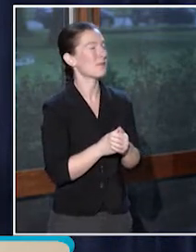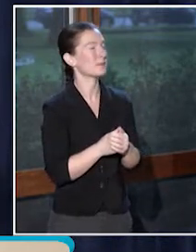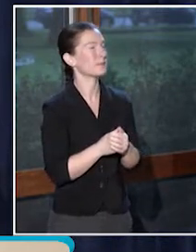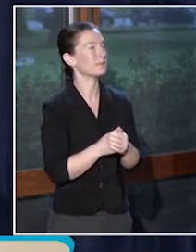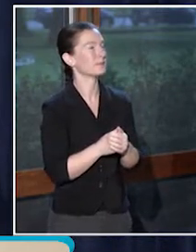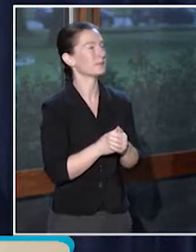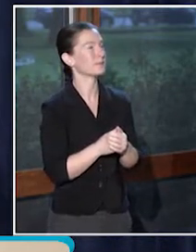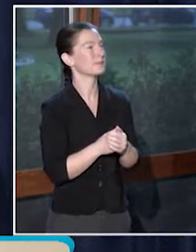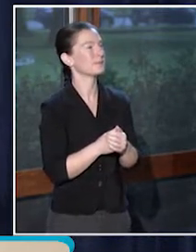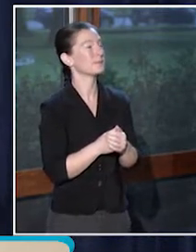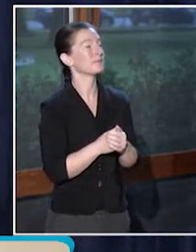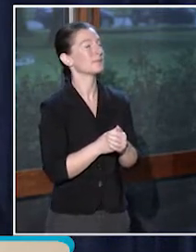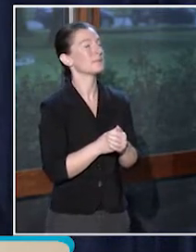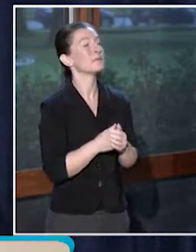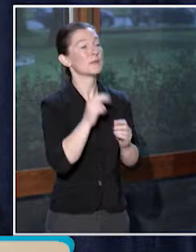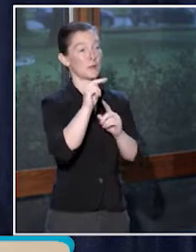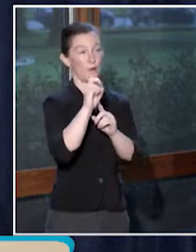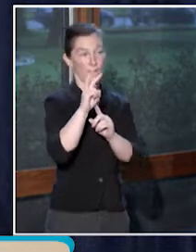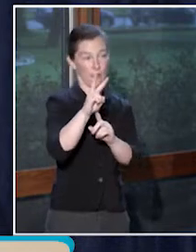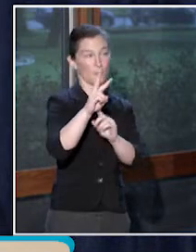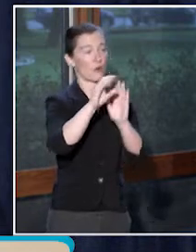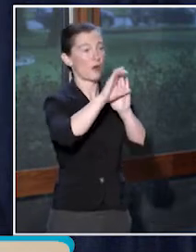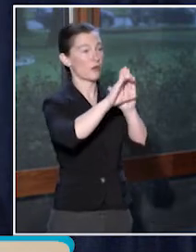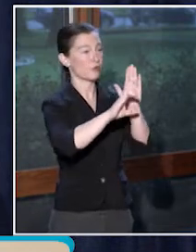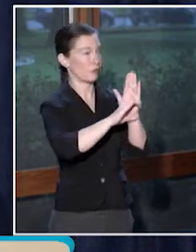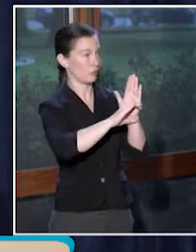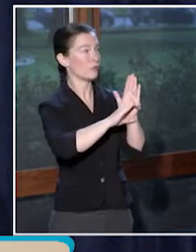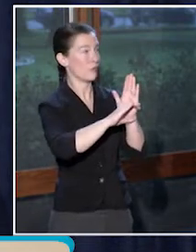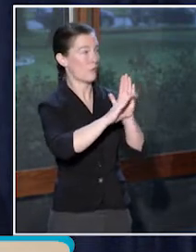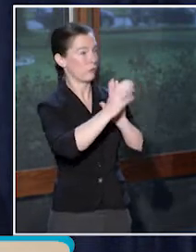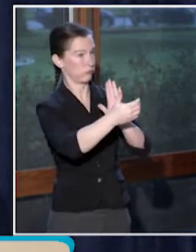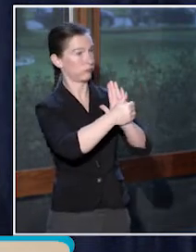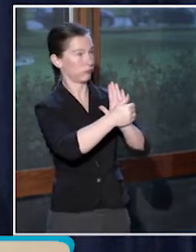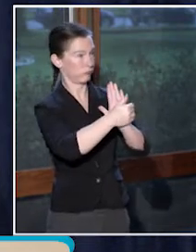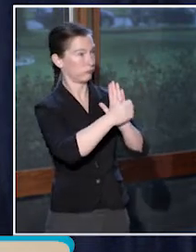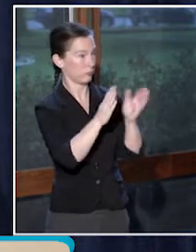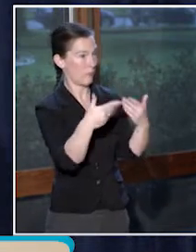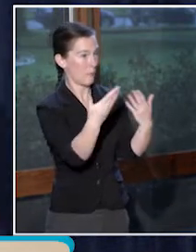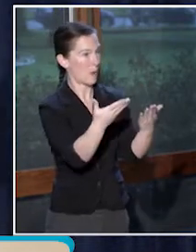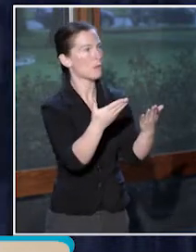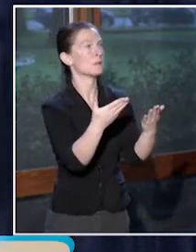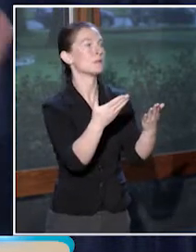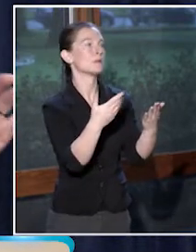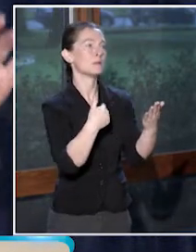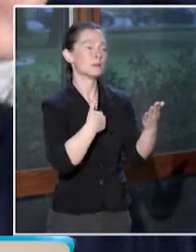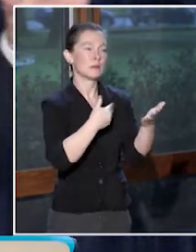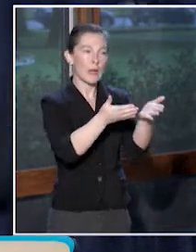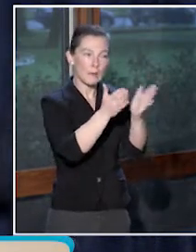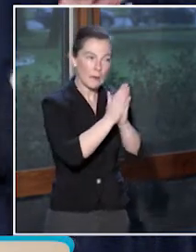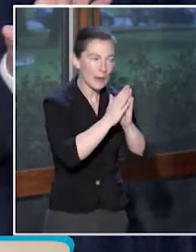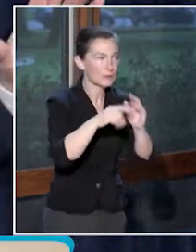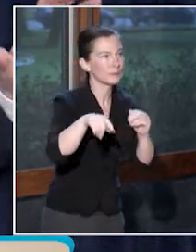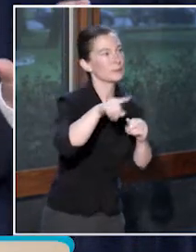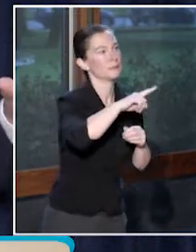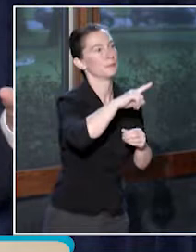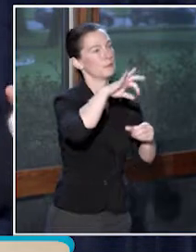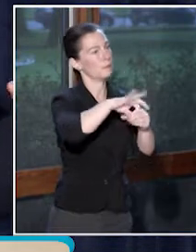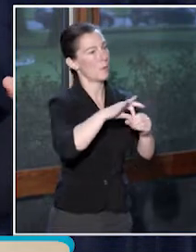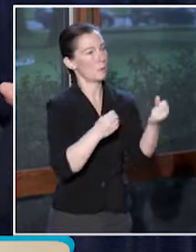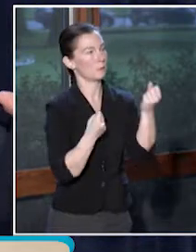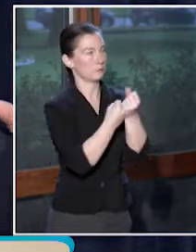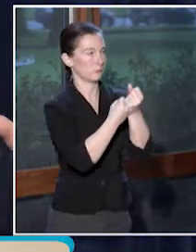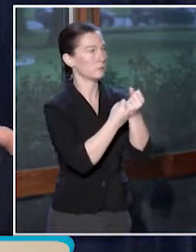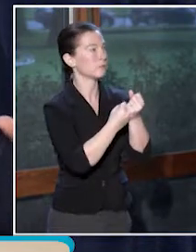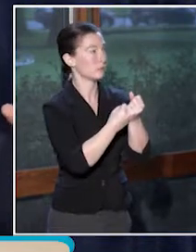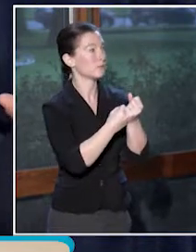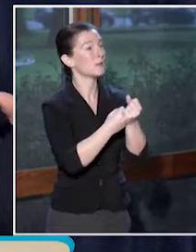the ballot in November, I am asking you to vote for it so that the dollars we have in the public sector